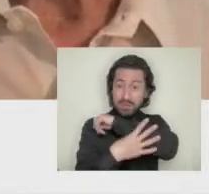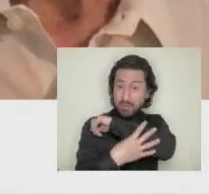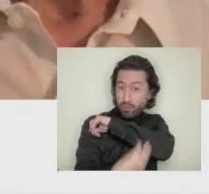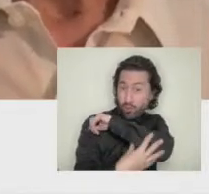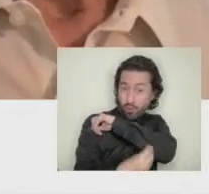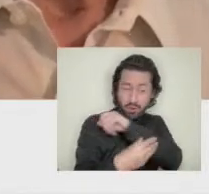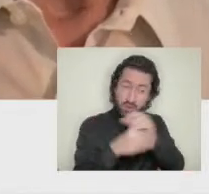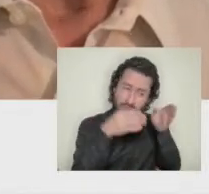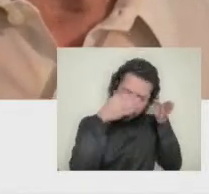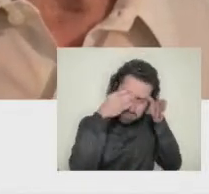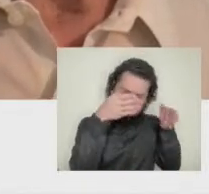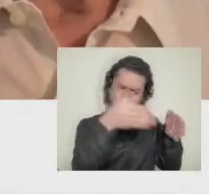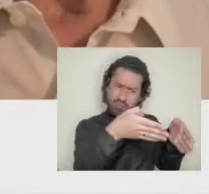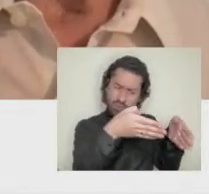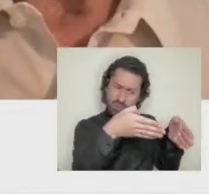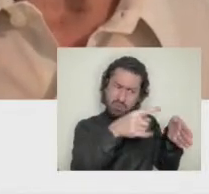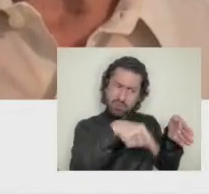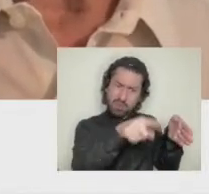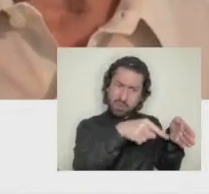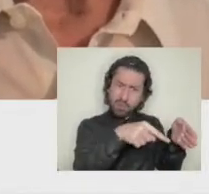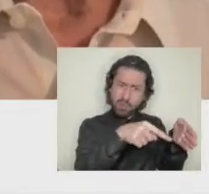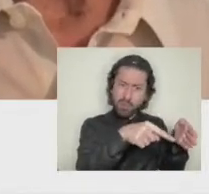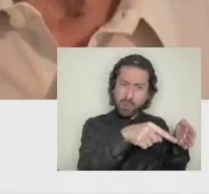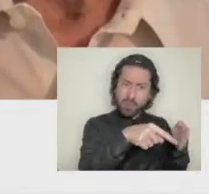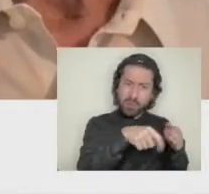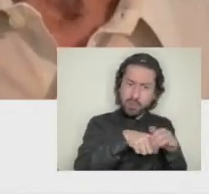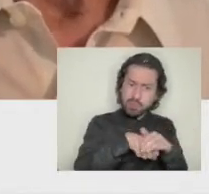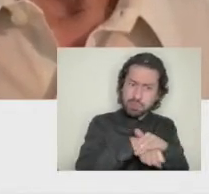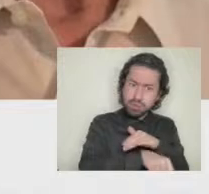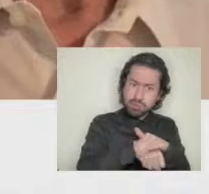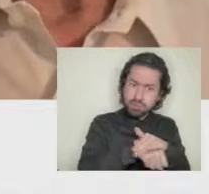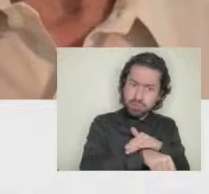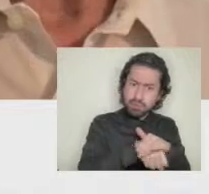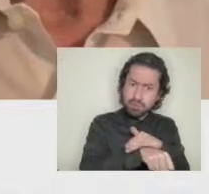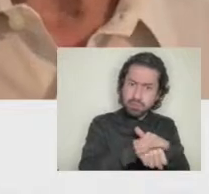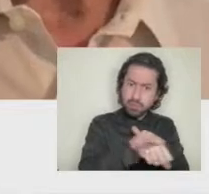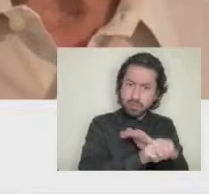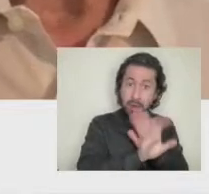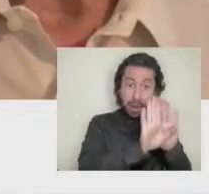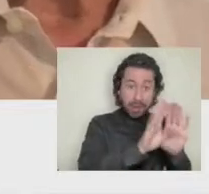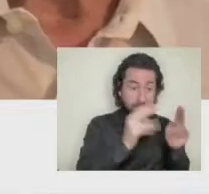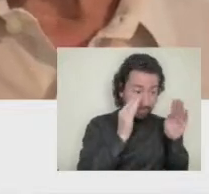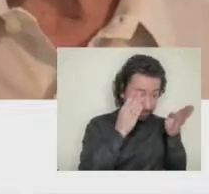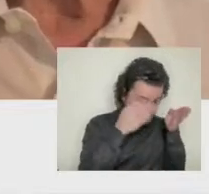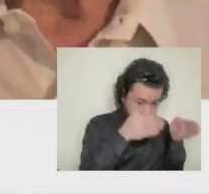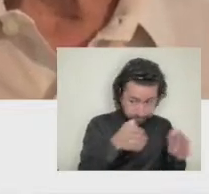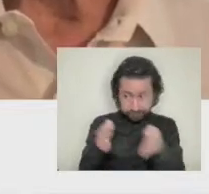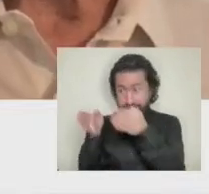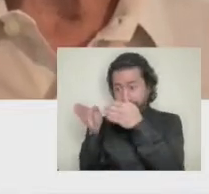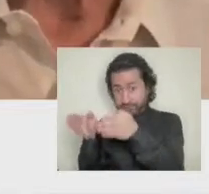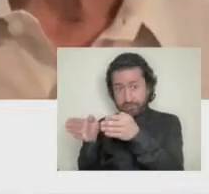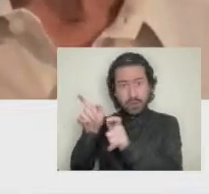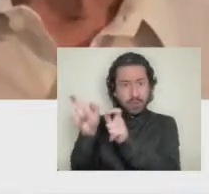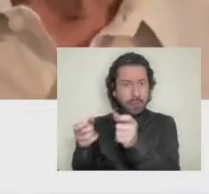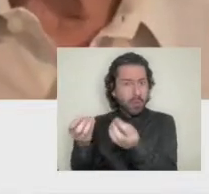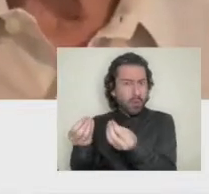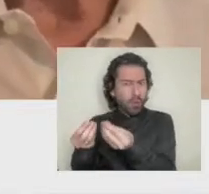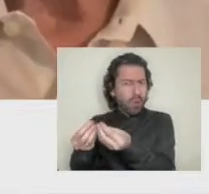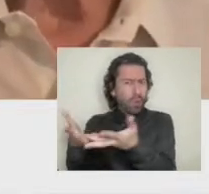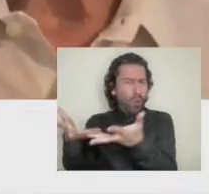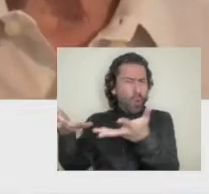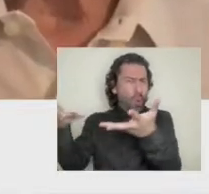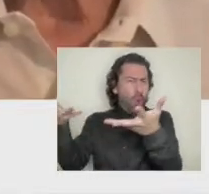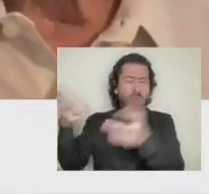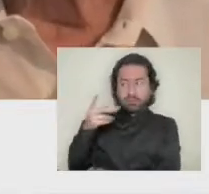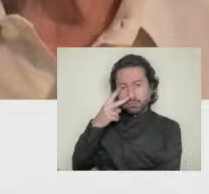mean, if you make the assumption that the higher mortality of everyone who